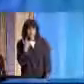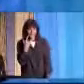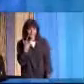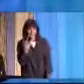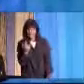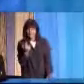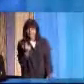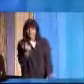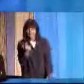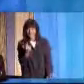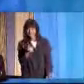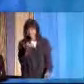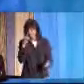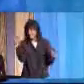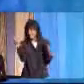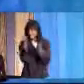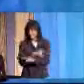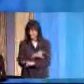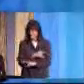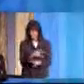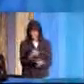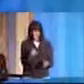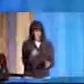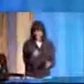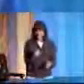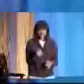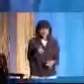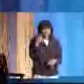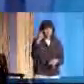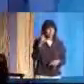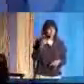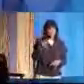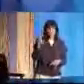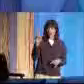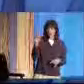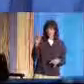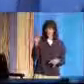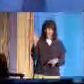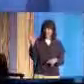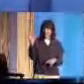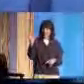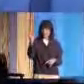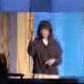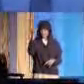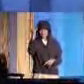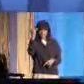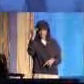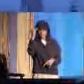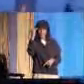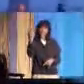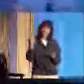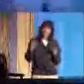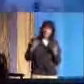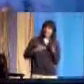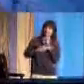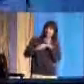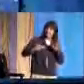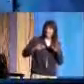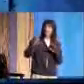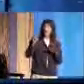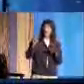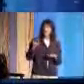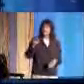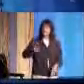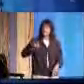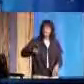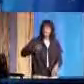It also includes, because it's unconscious, unnecessary speaking. Oh,